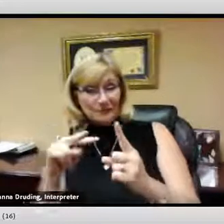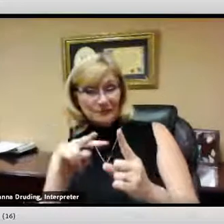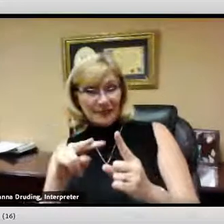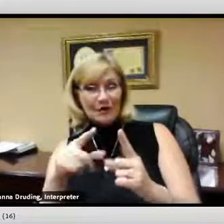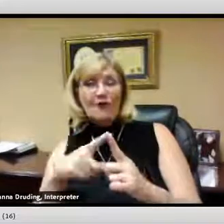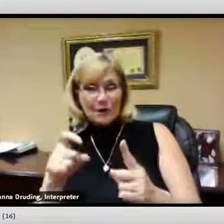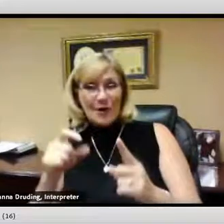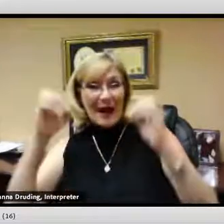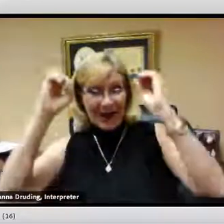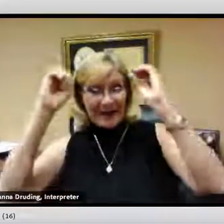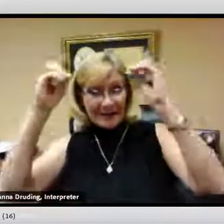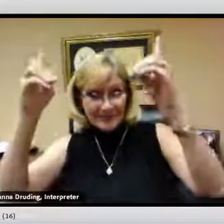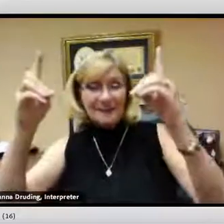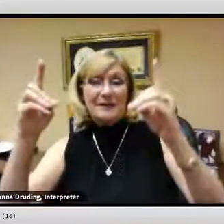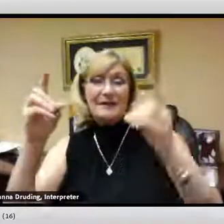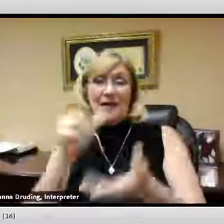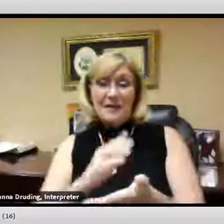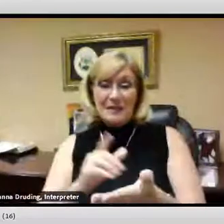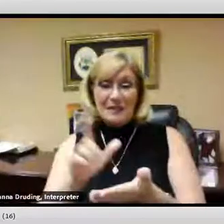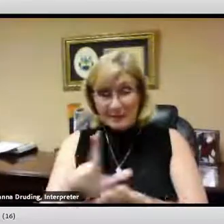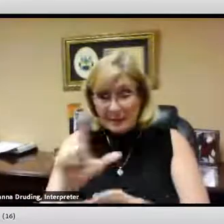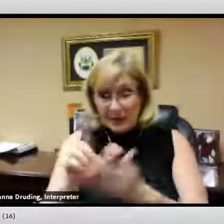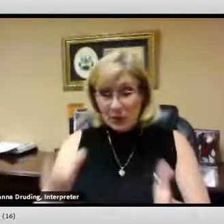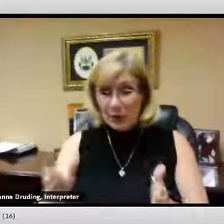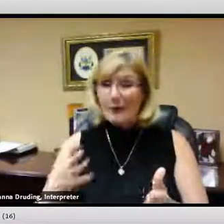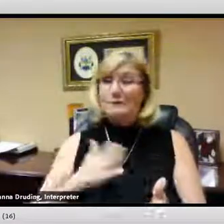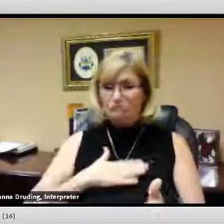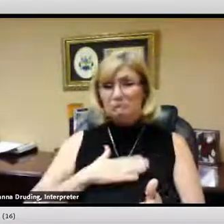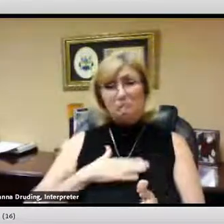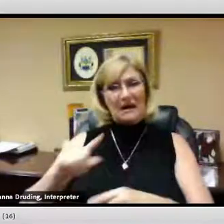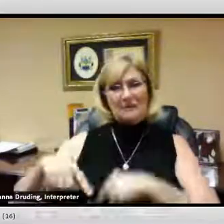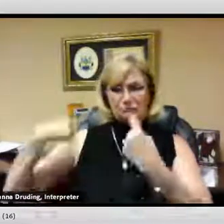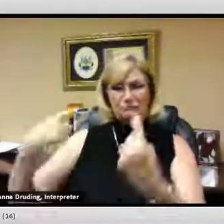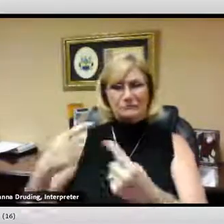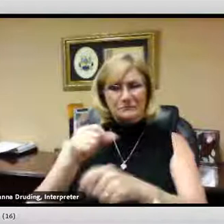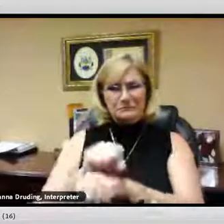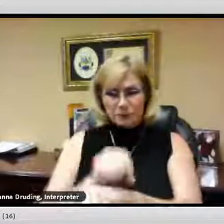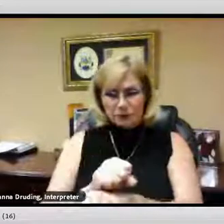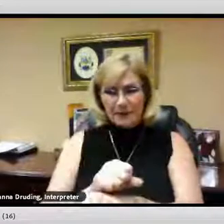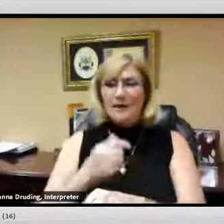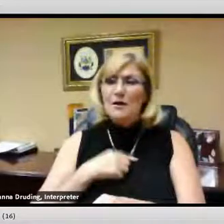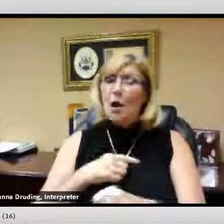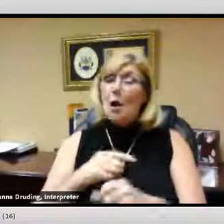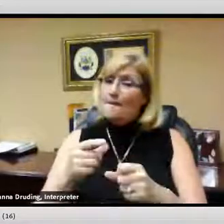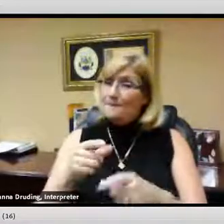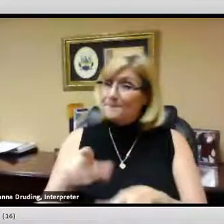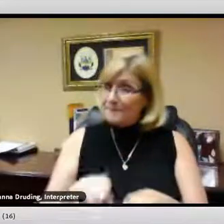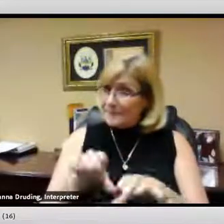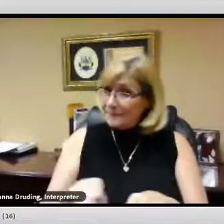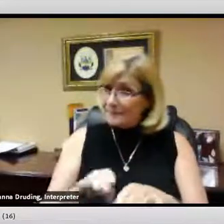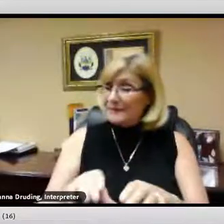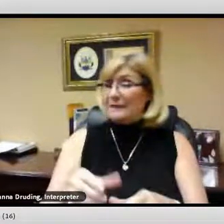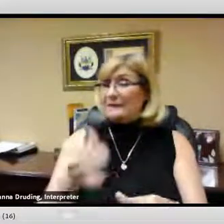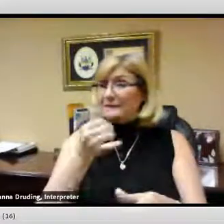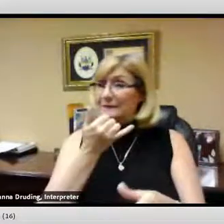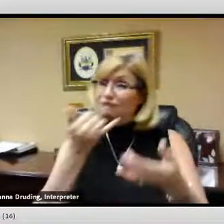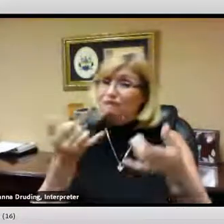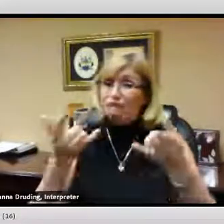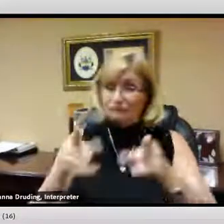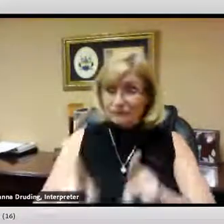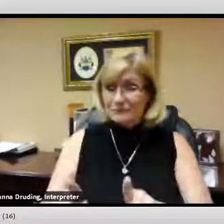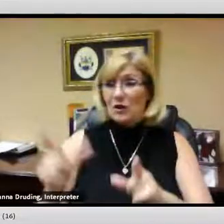an academic librarian. I've been an academic librarian throughout my career, but being an accidental systems librarian, I think